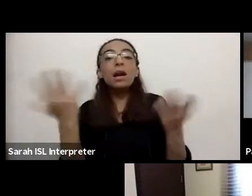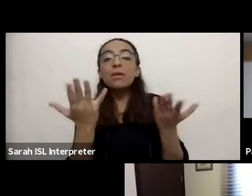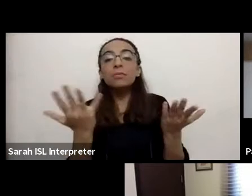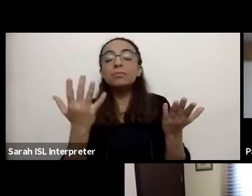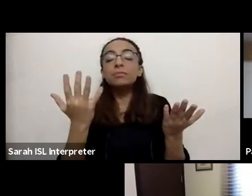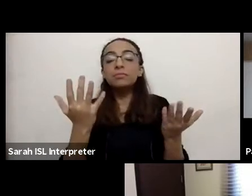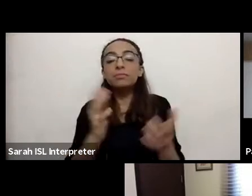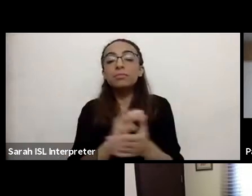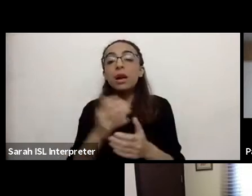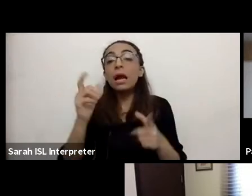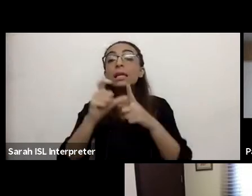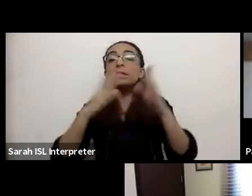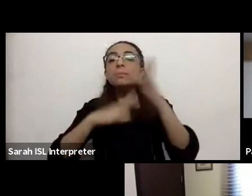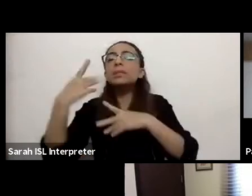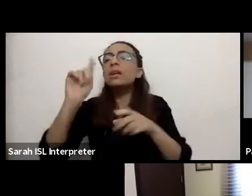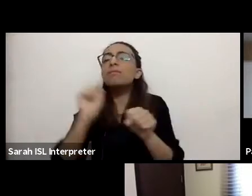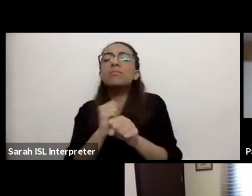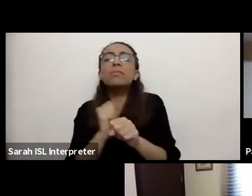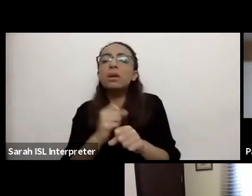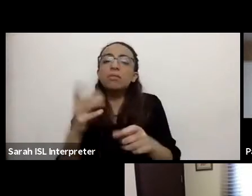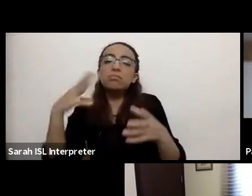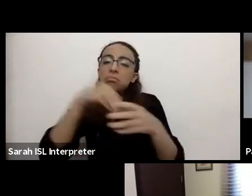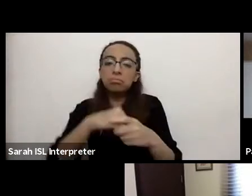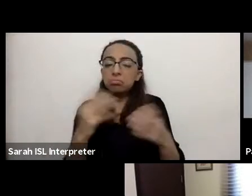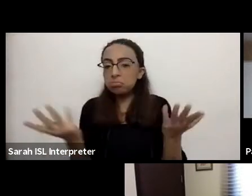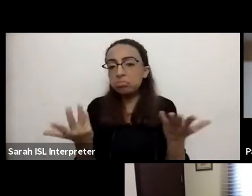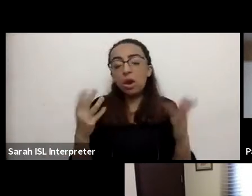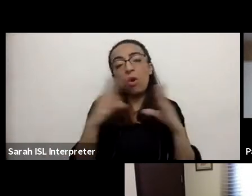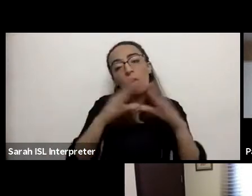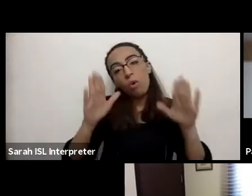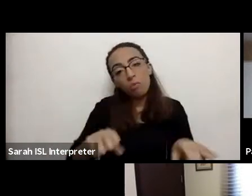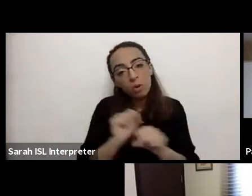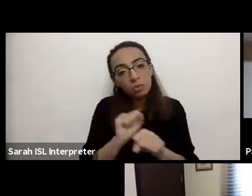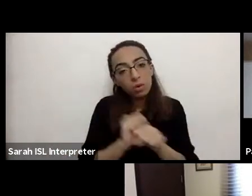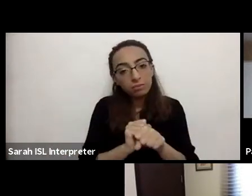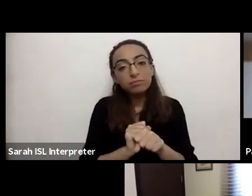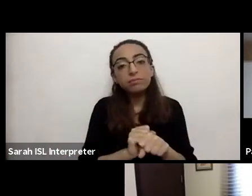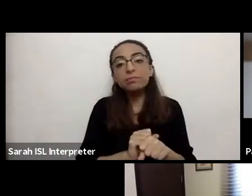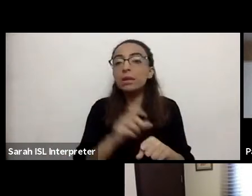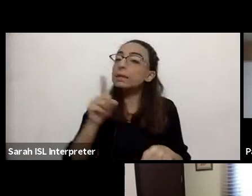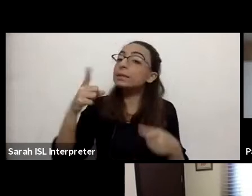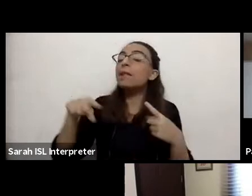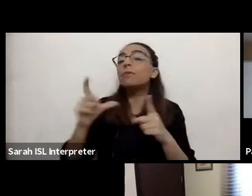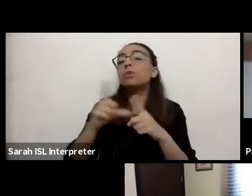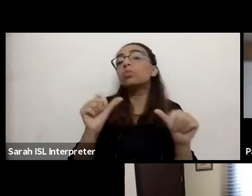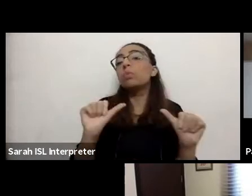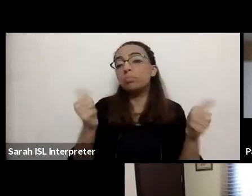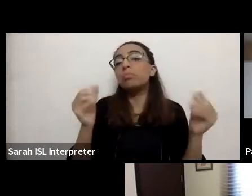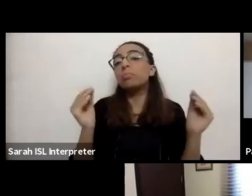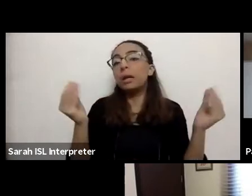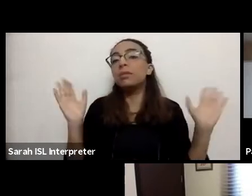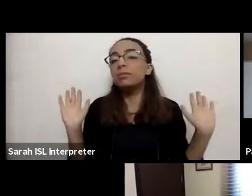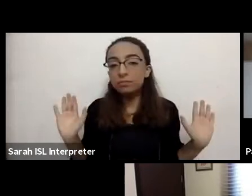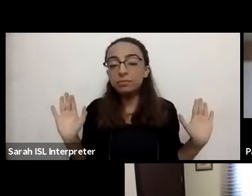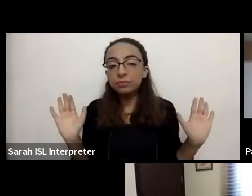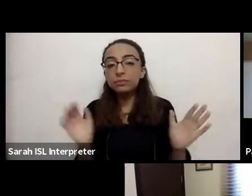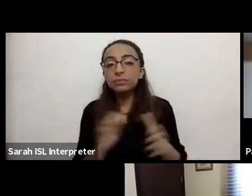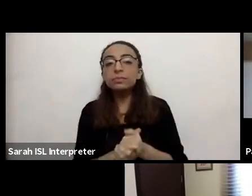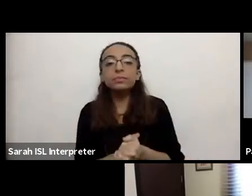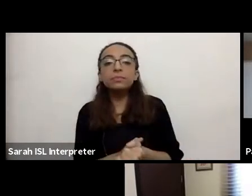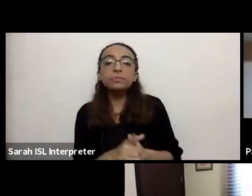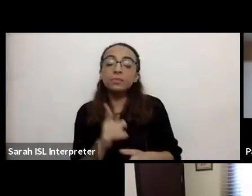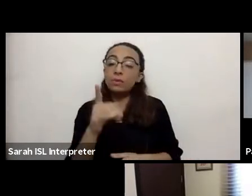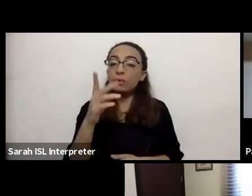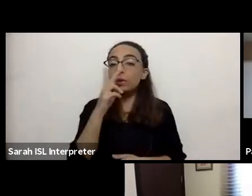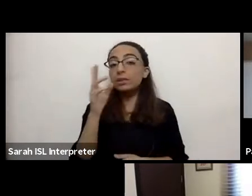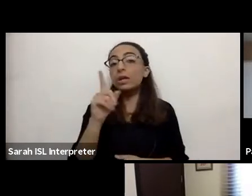largely do, and the concept of work from home, is it applicable for them? Largely, if you see people with